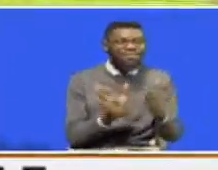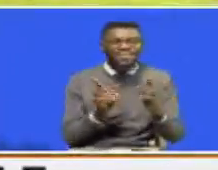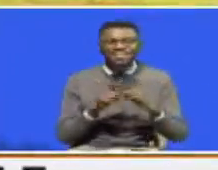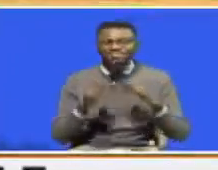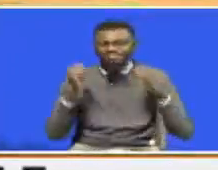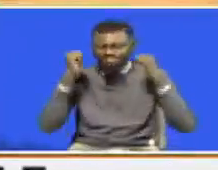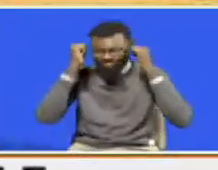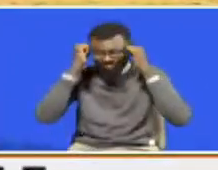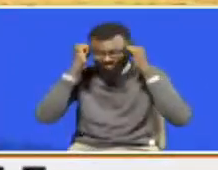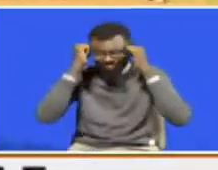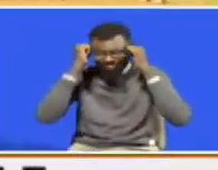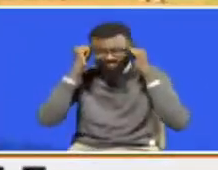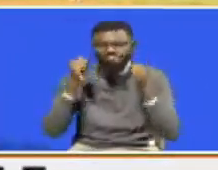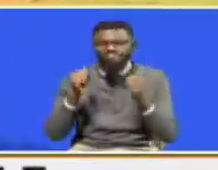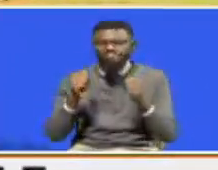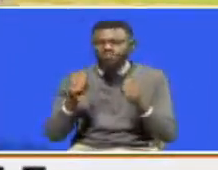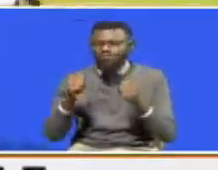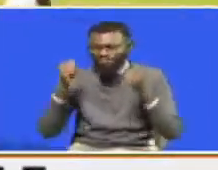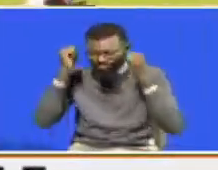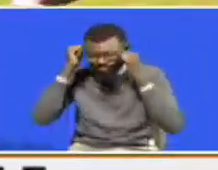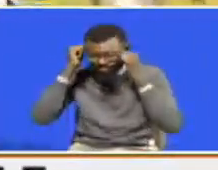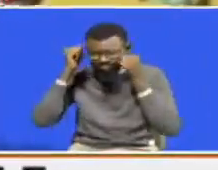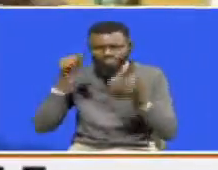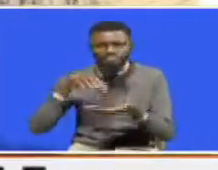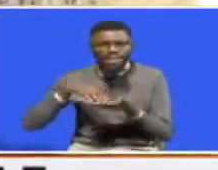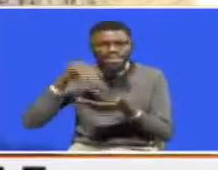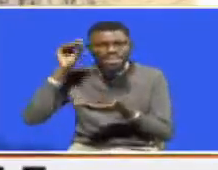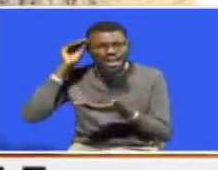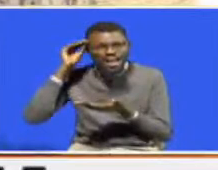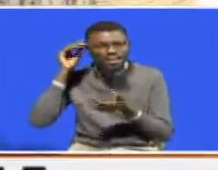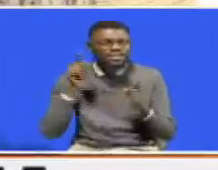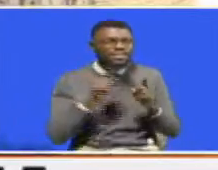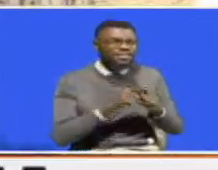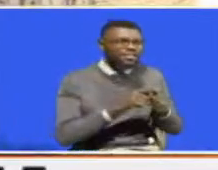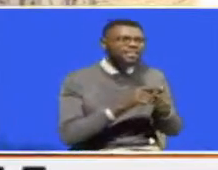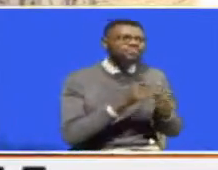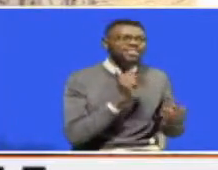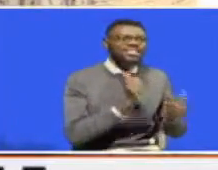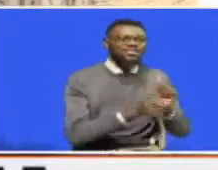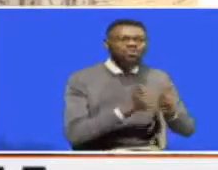blend these academics they're gaining in school plus their co-curricular activities. Our students